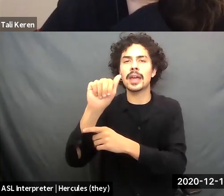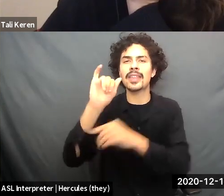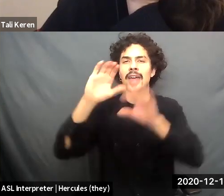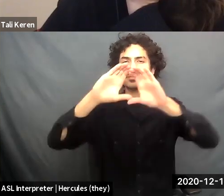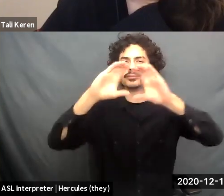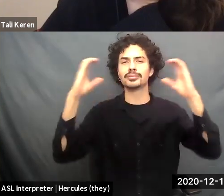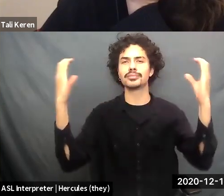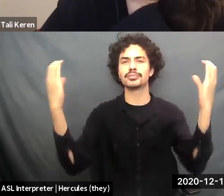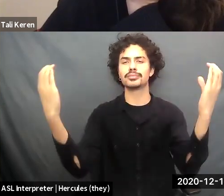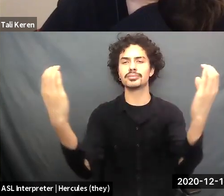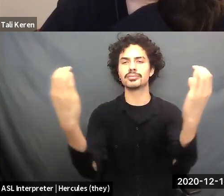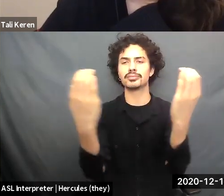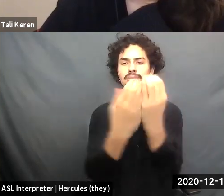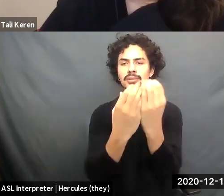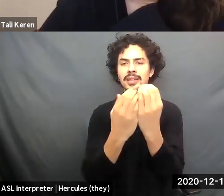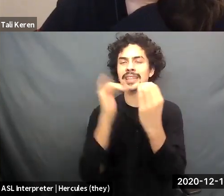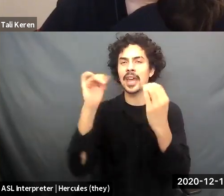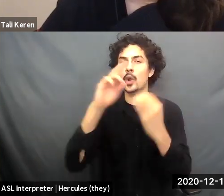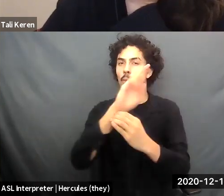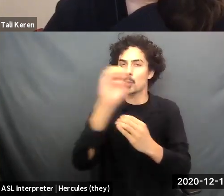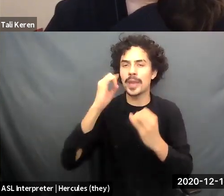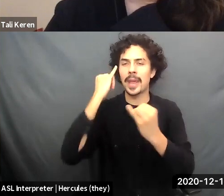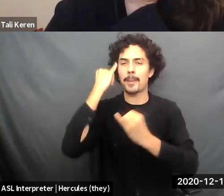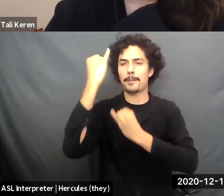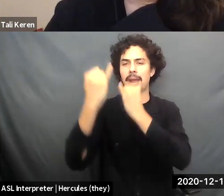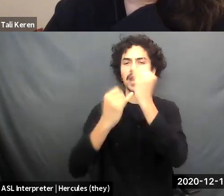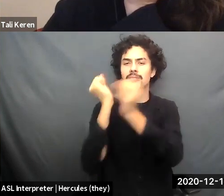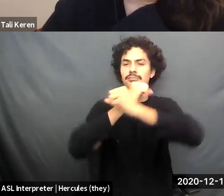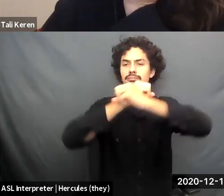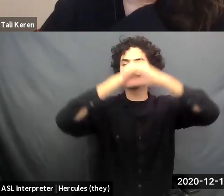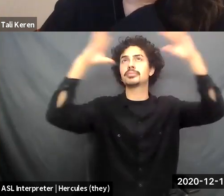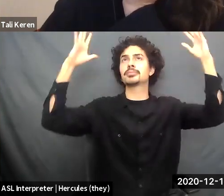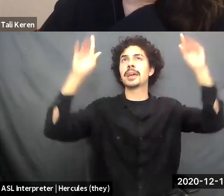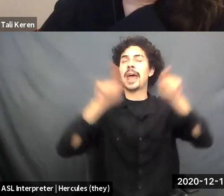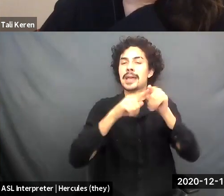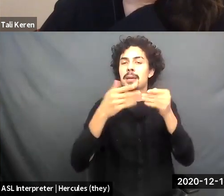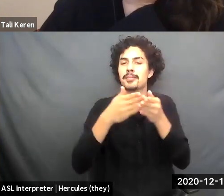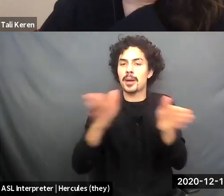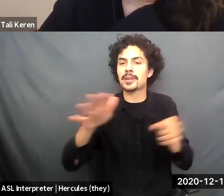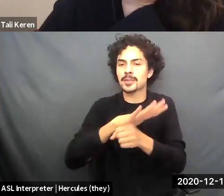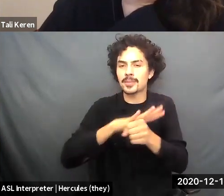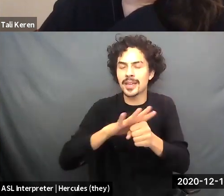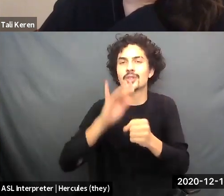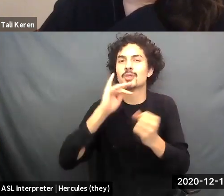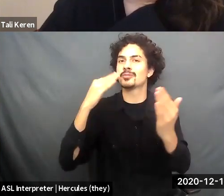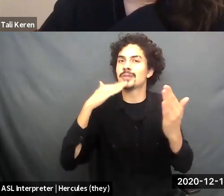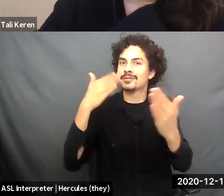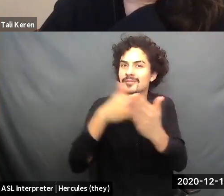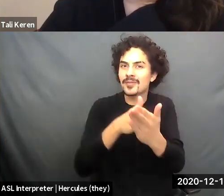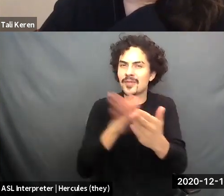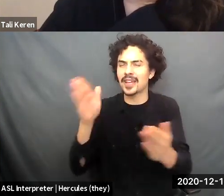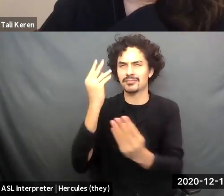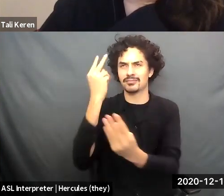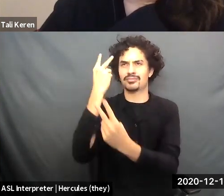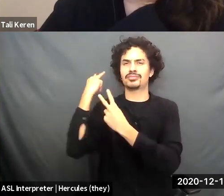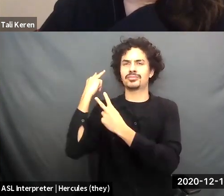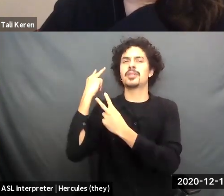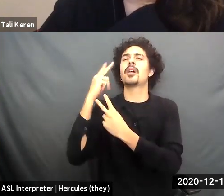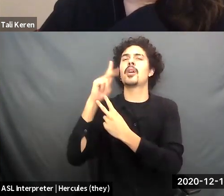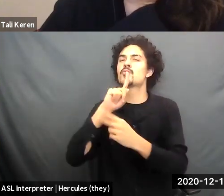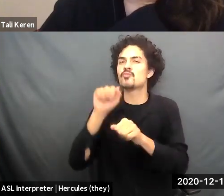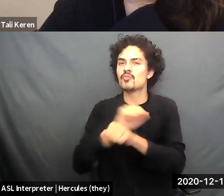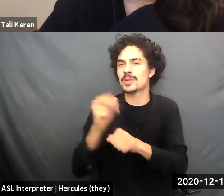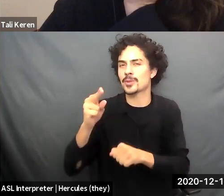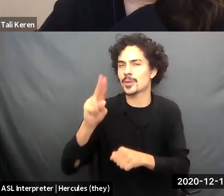true history of the US? It's an interesting, it's an interesting proposal. Sherry, what are your thoughts?